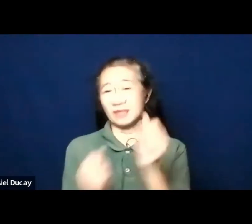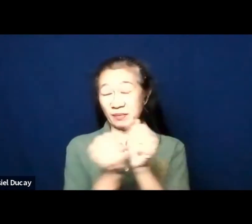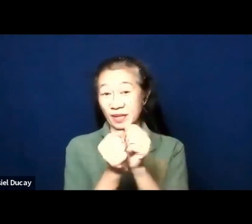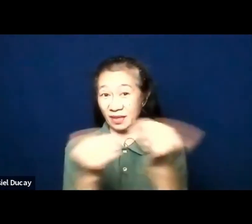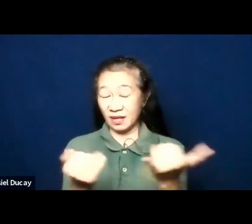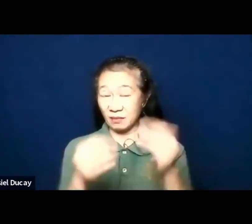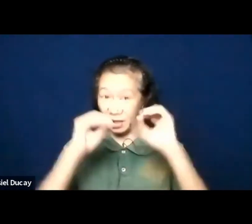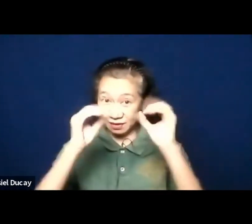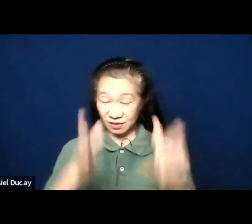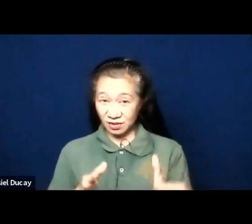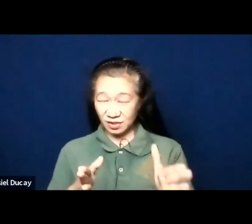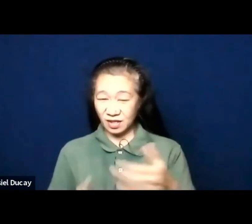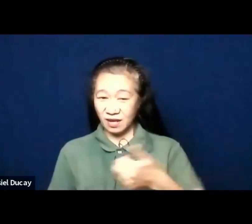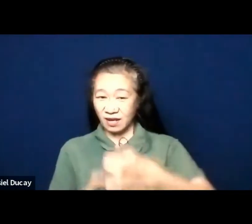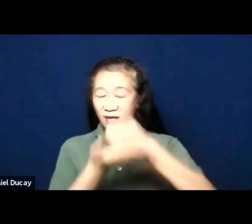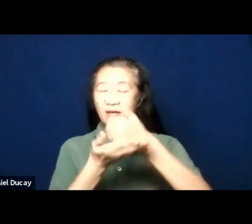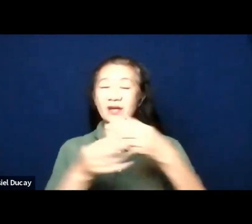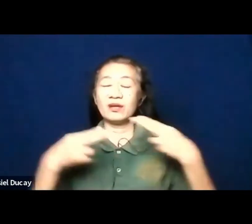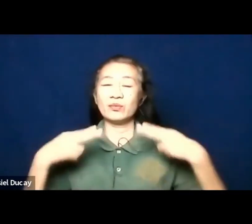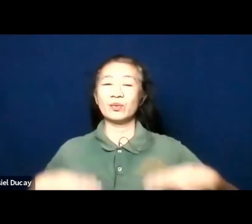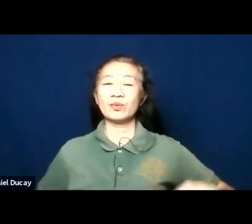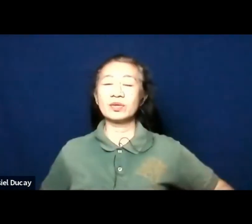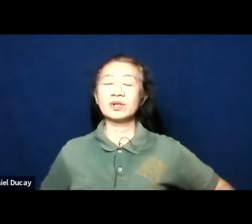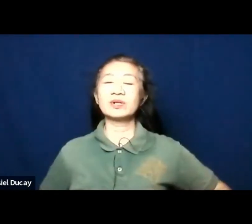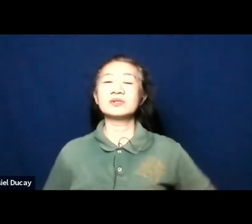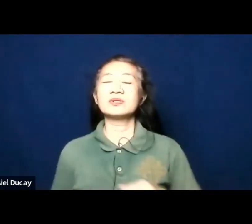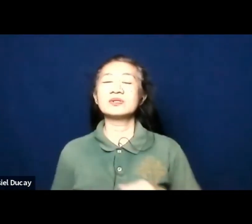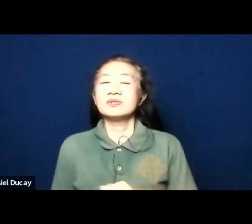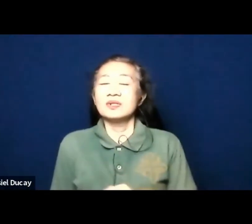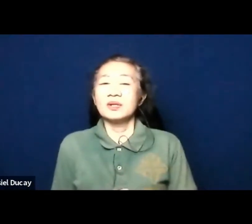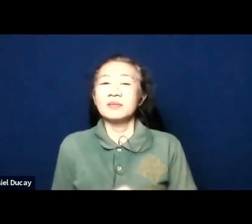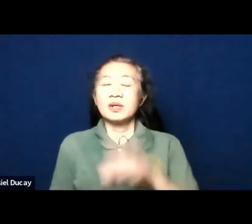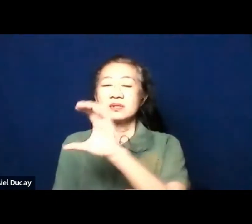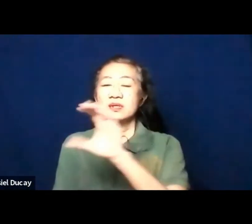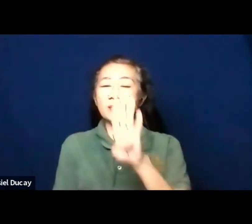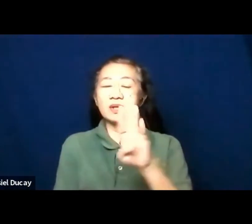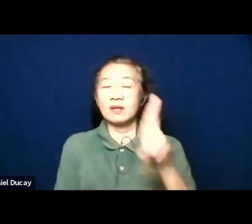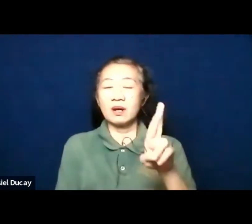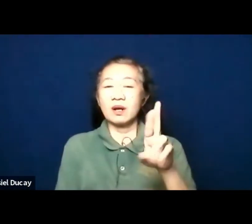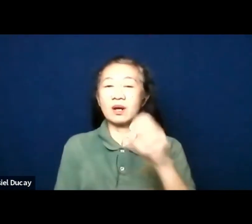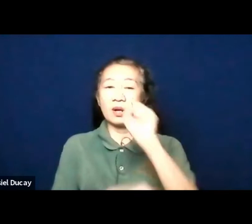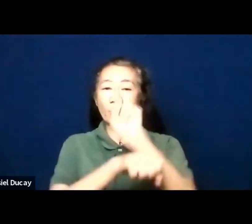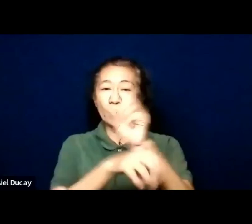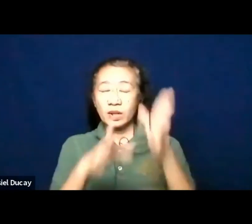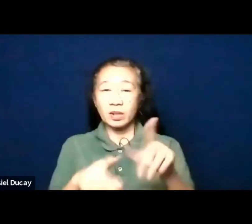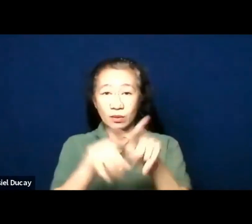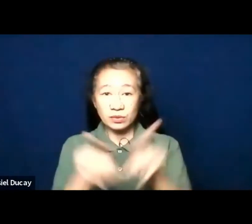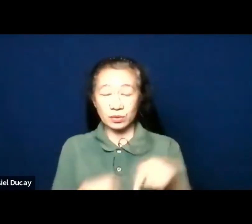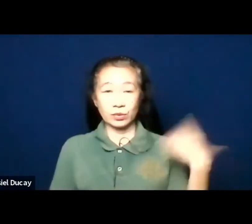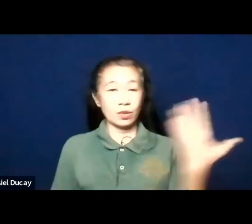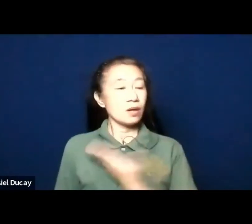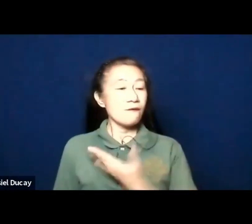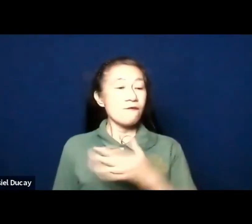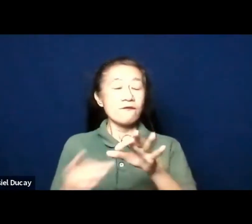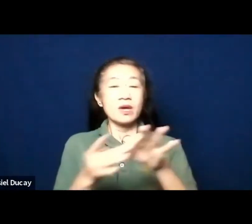Mga guro, mga health workers, at mga CBR workers. Maganda. And of course, to our